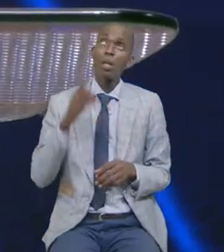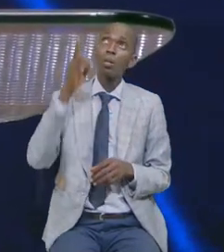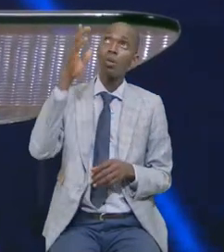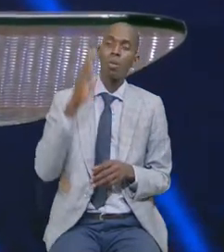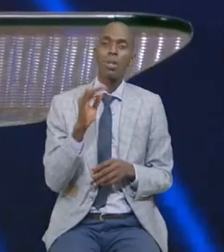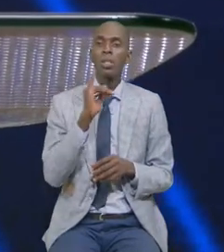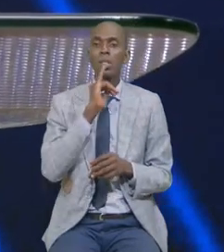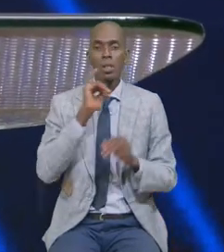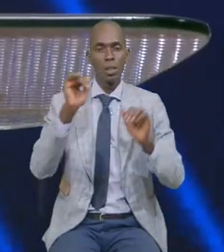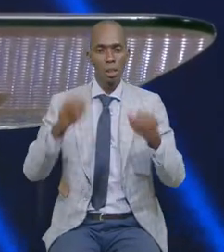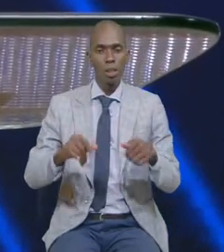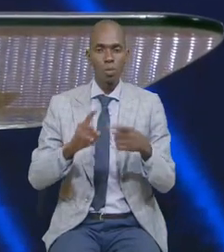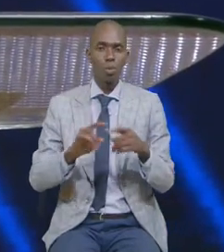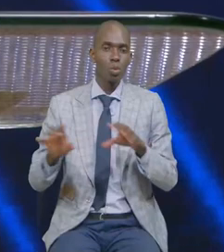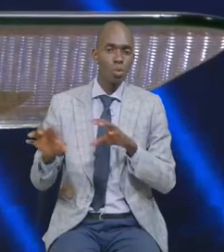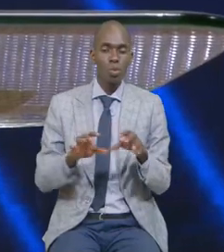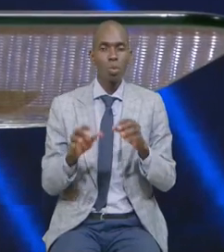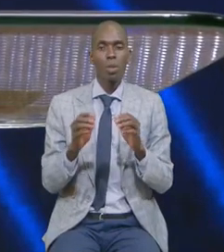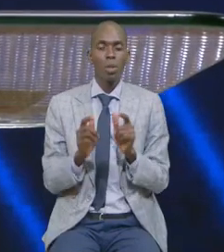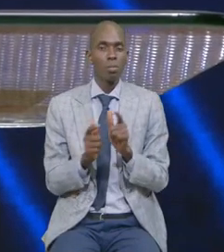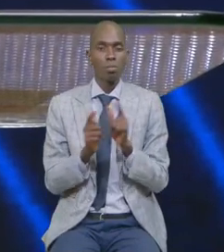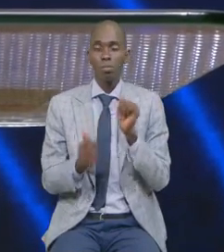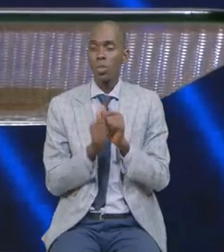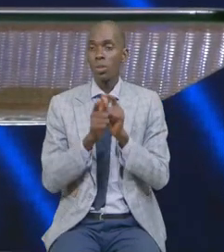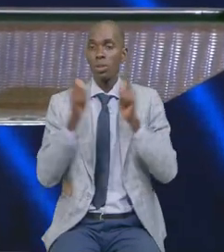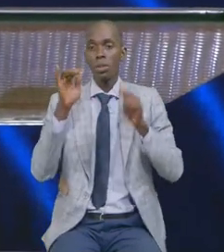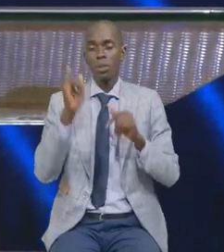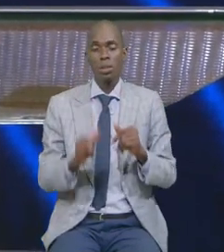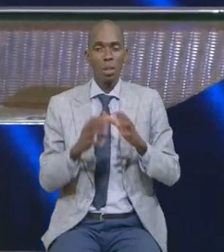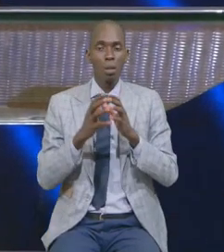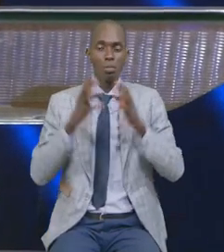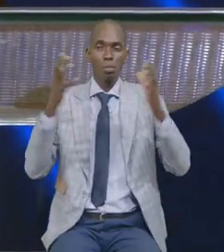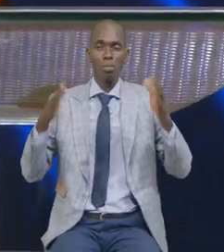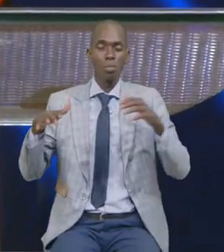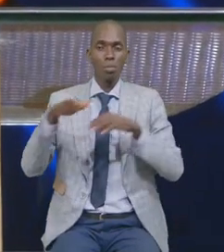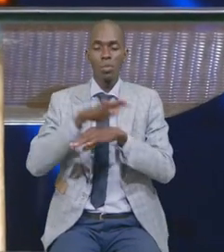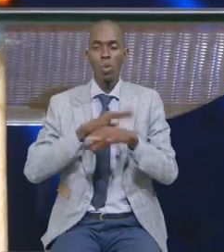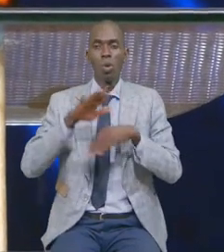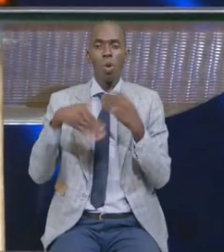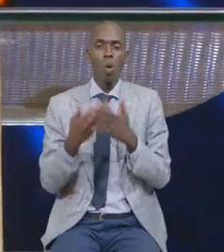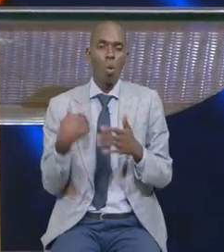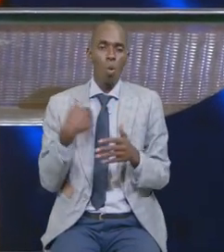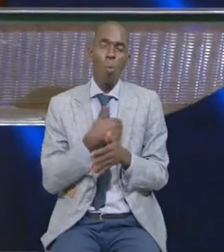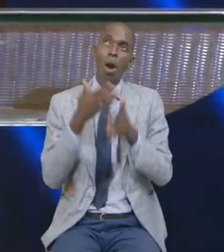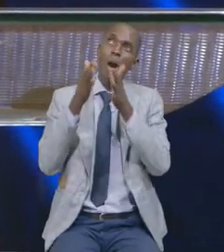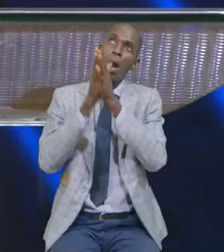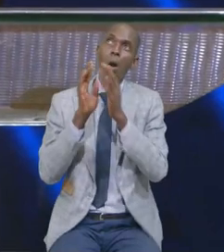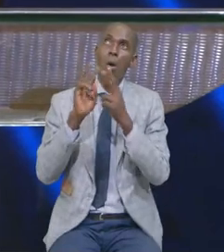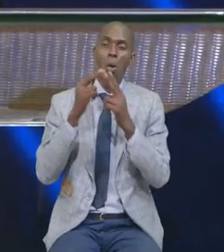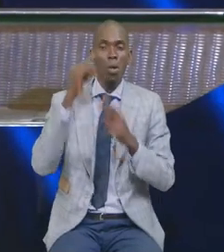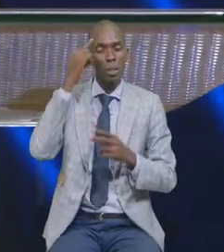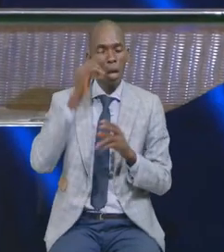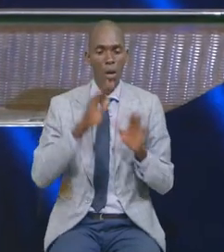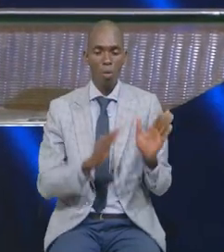is able to do exceeding abundantly above all that we ask or think, according to the